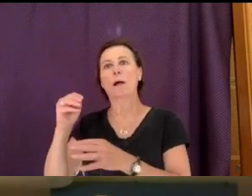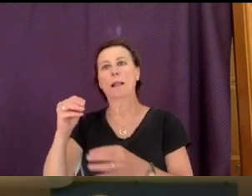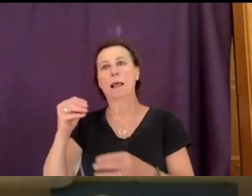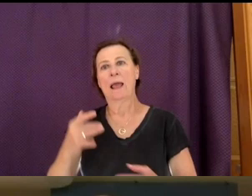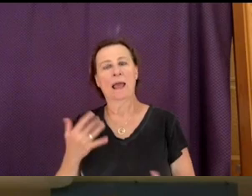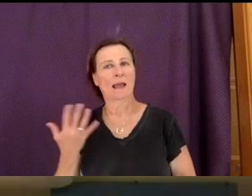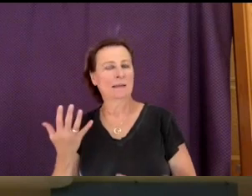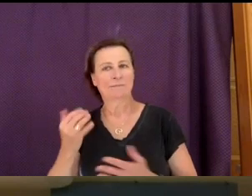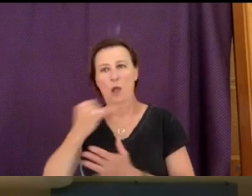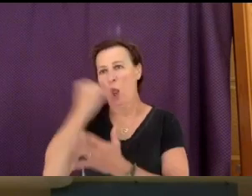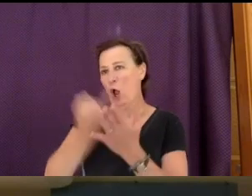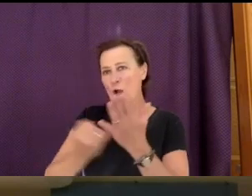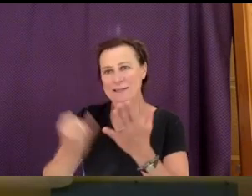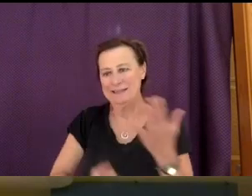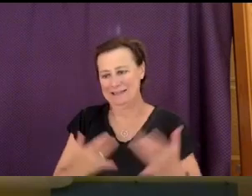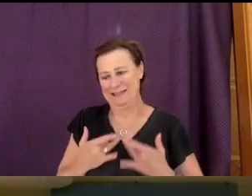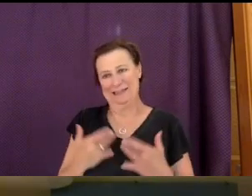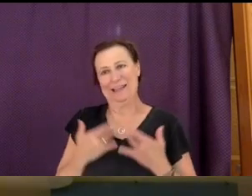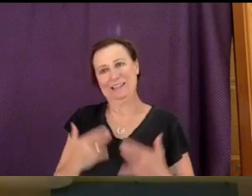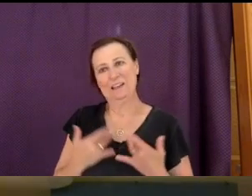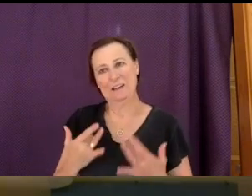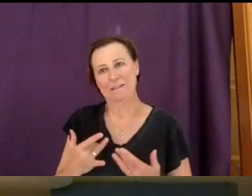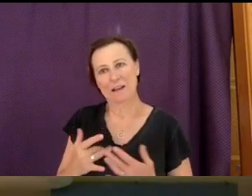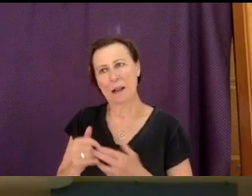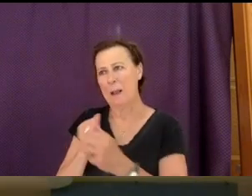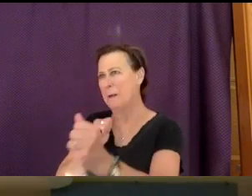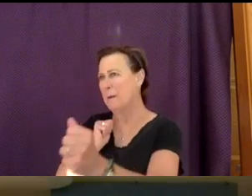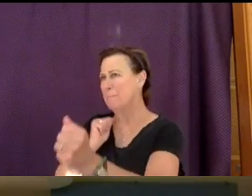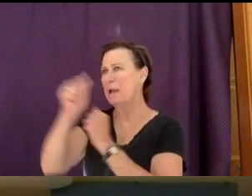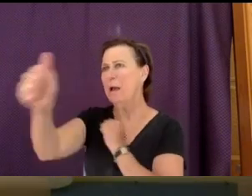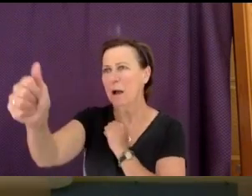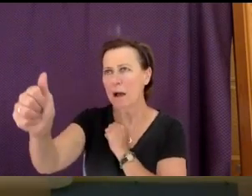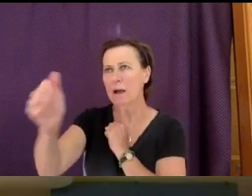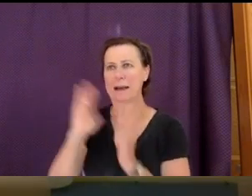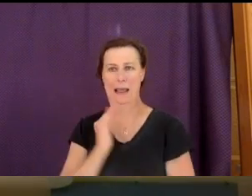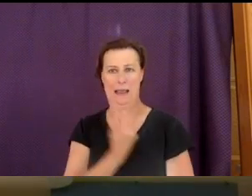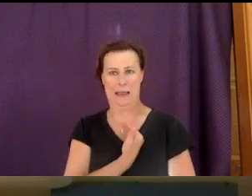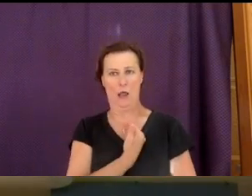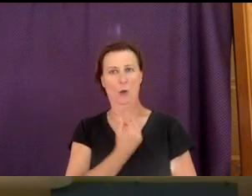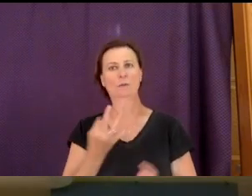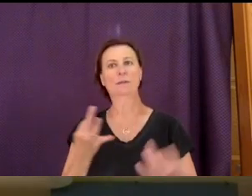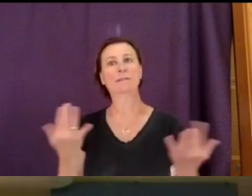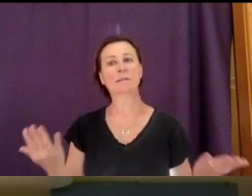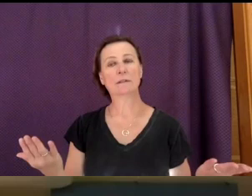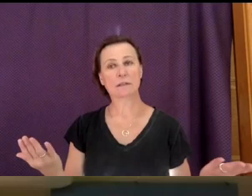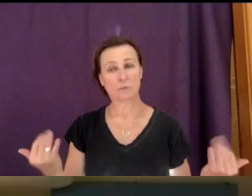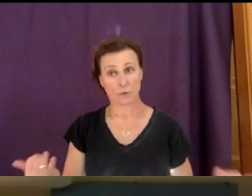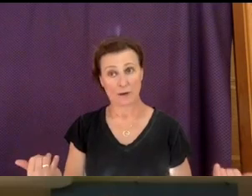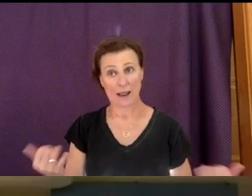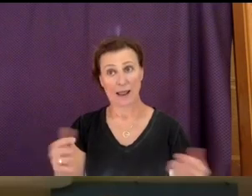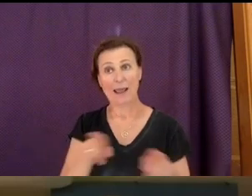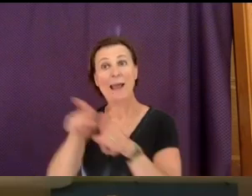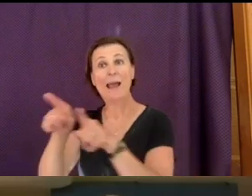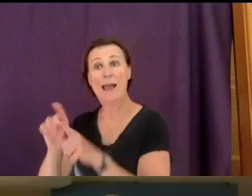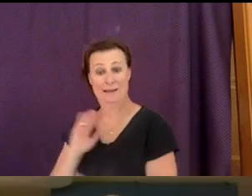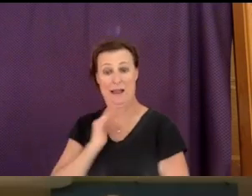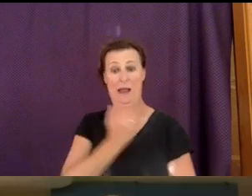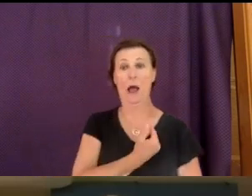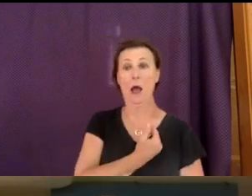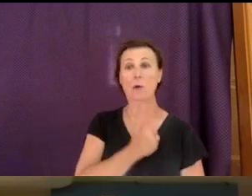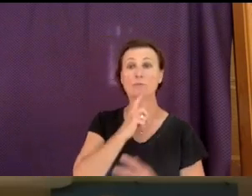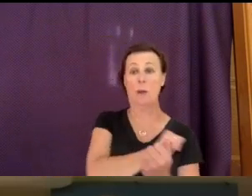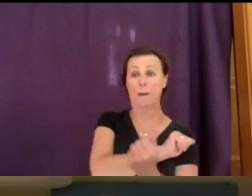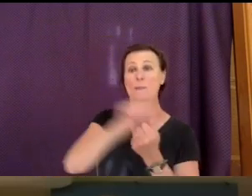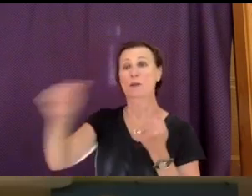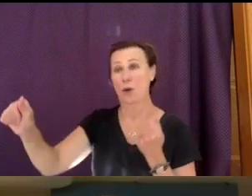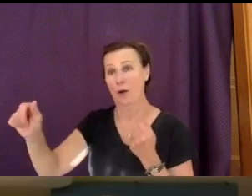sensitivities as far beyond ours of today as ours are beyond the chimpanzee or